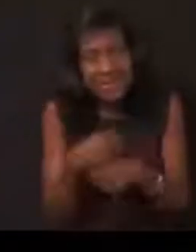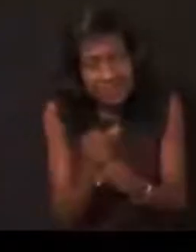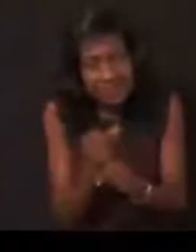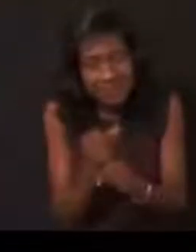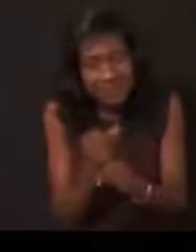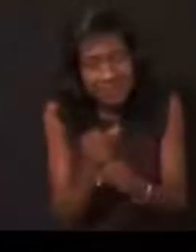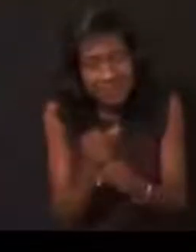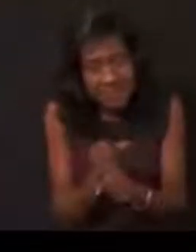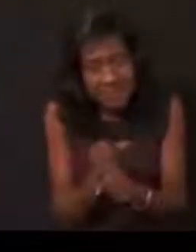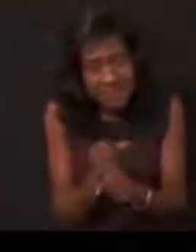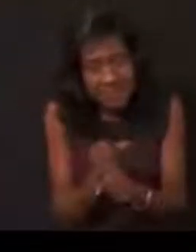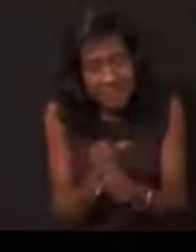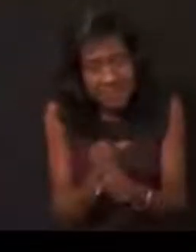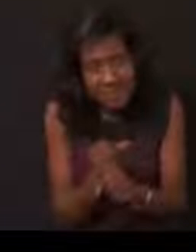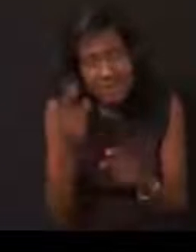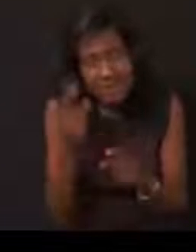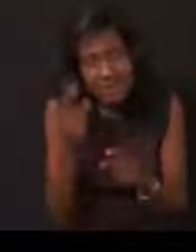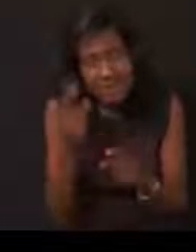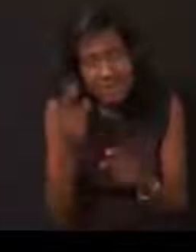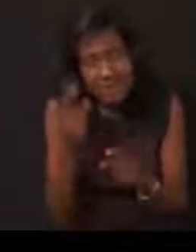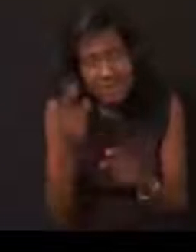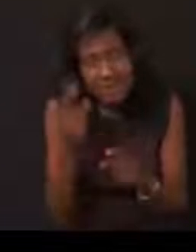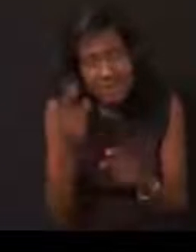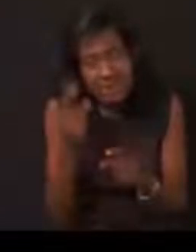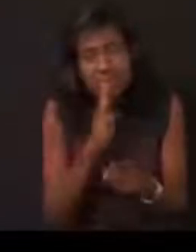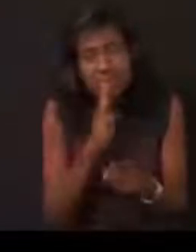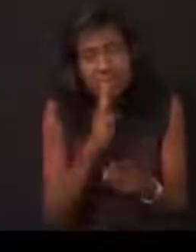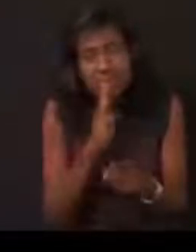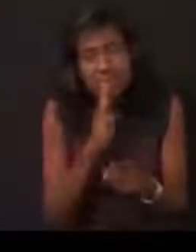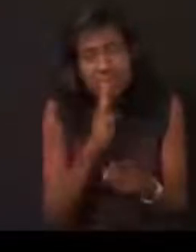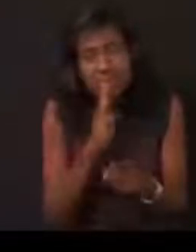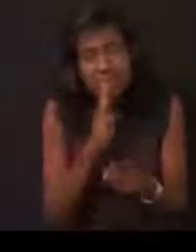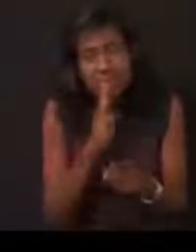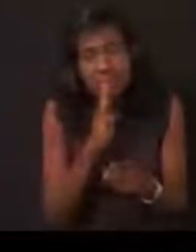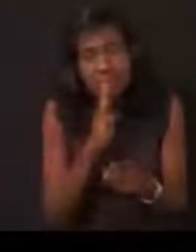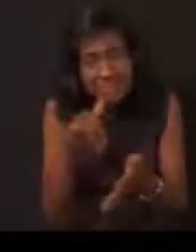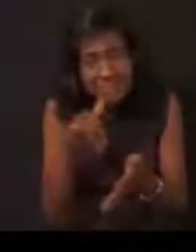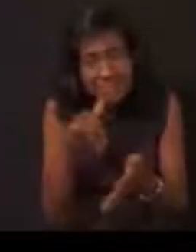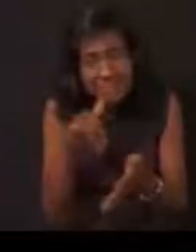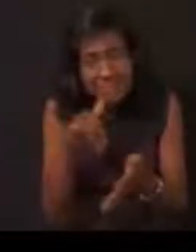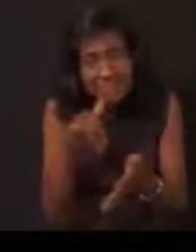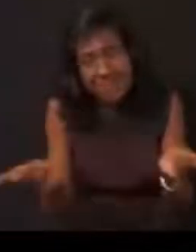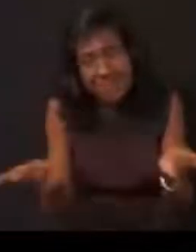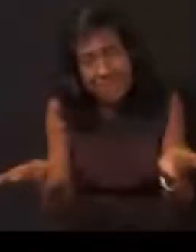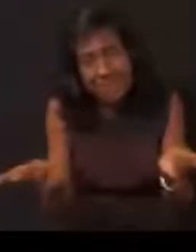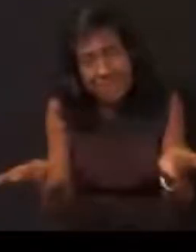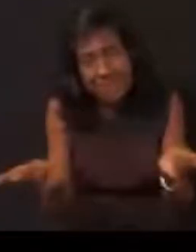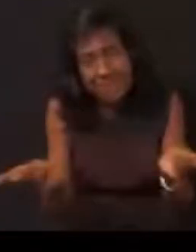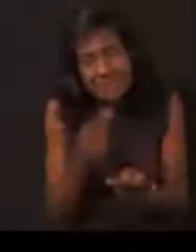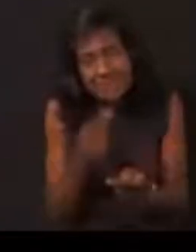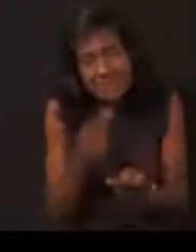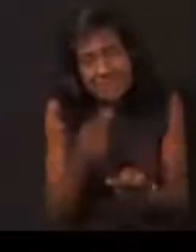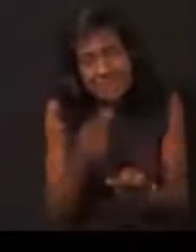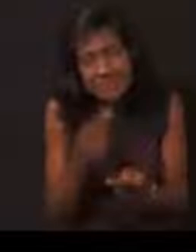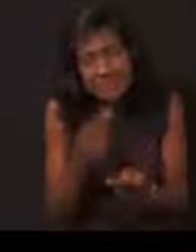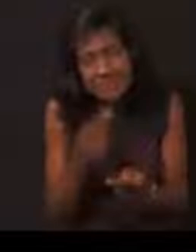are at. It is really truly up to all of us as a country to